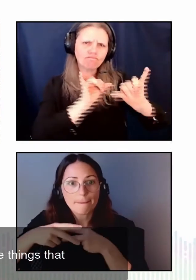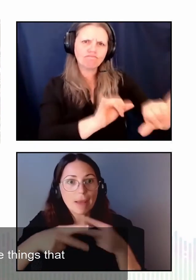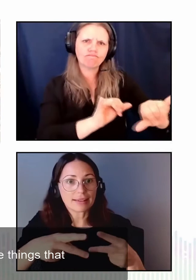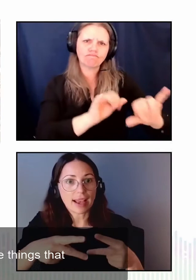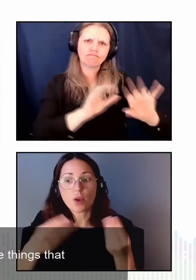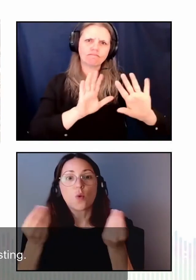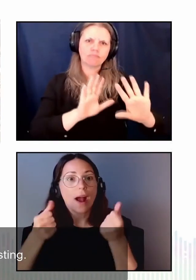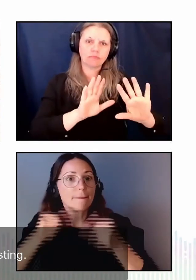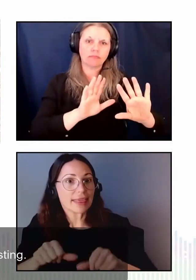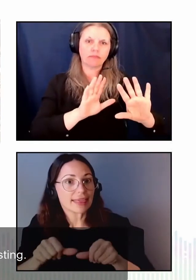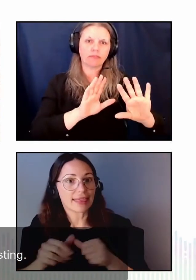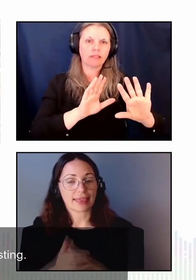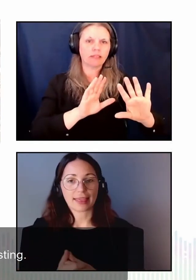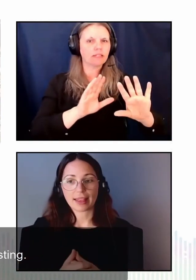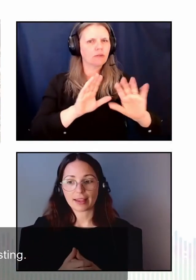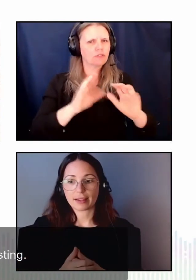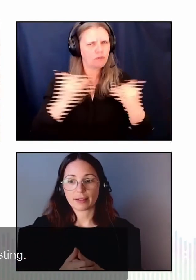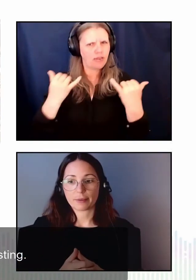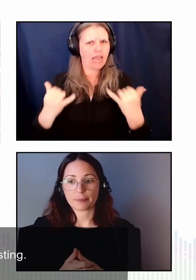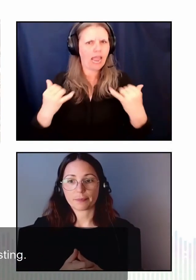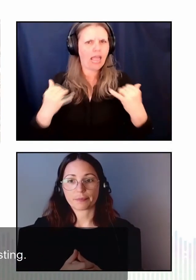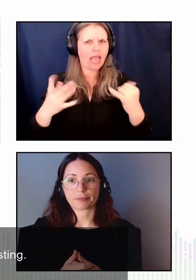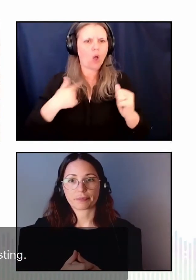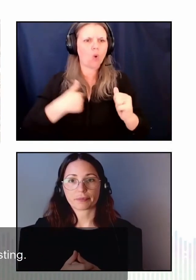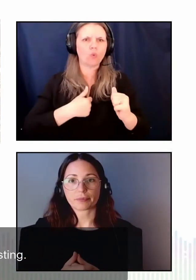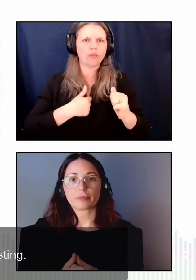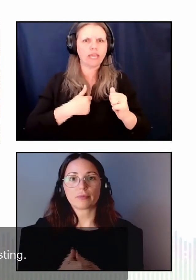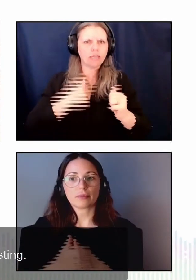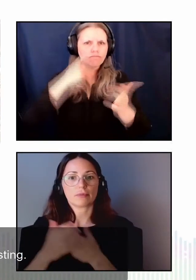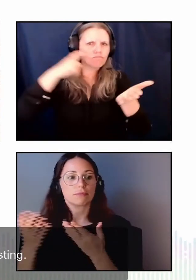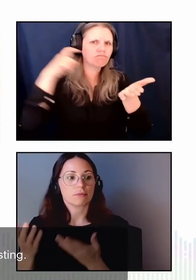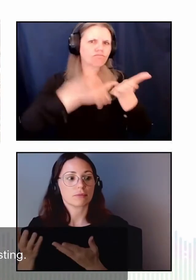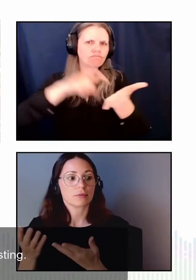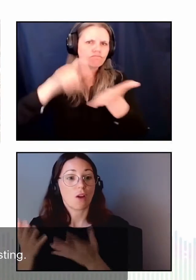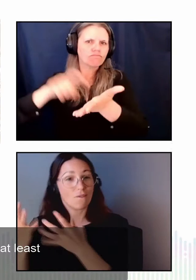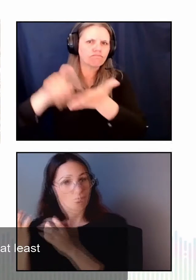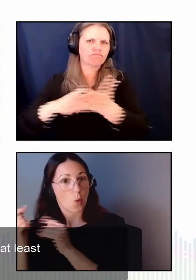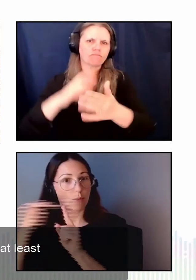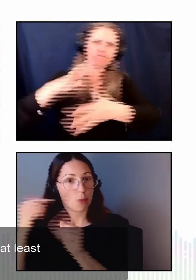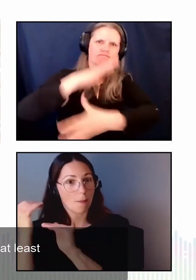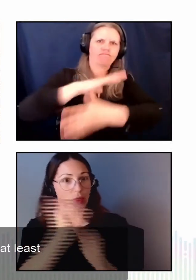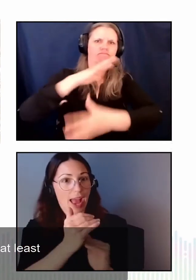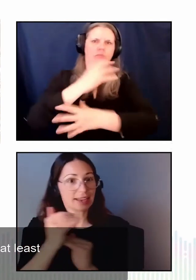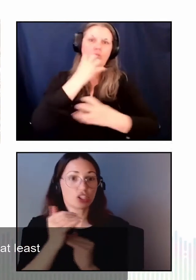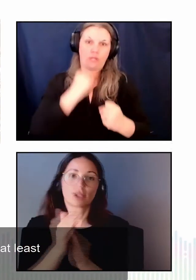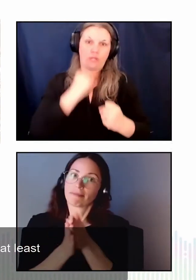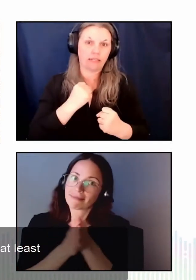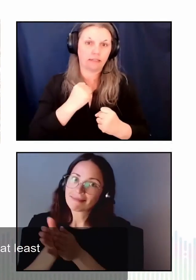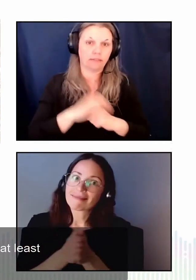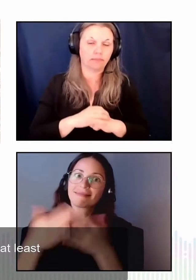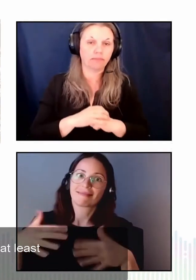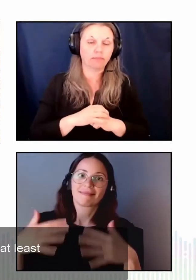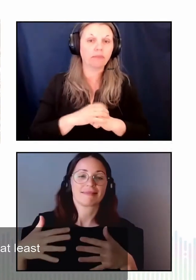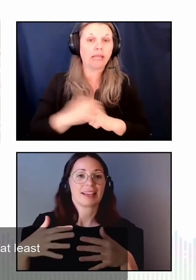are realigning as the things that we want to protect. It's very interesting. Canada's target also